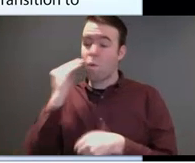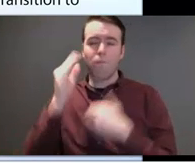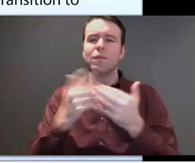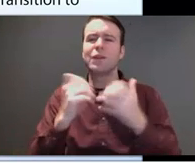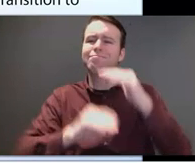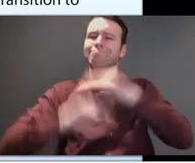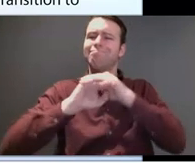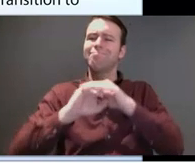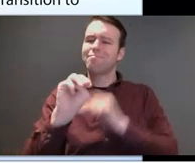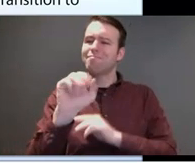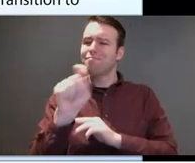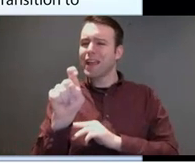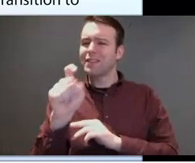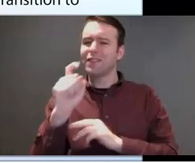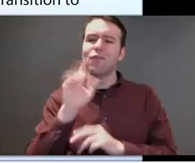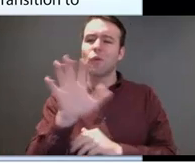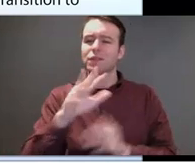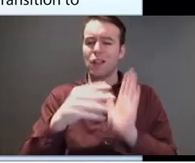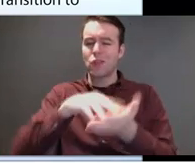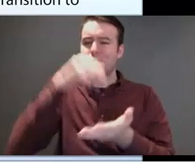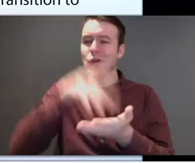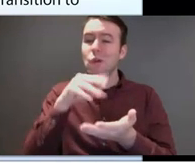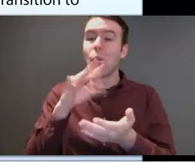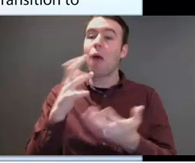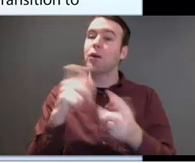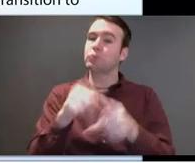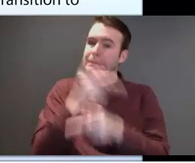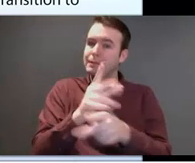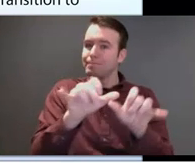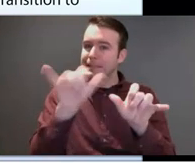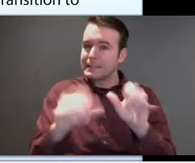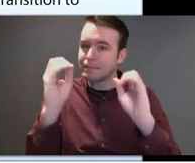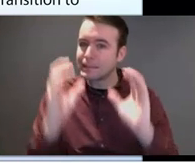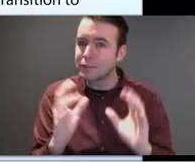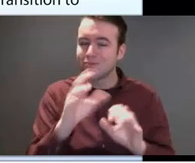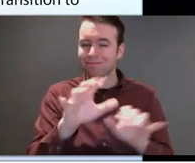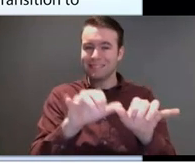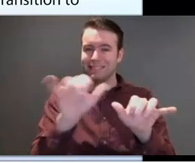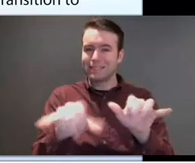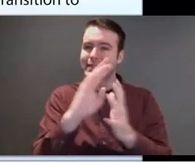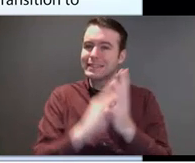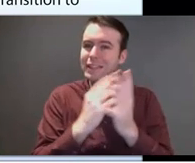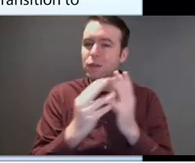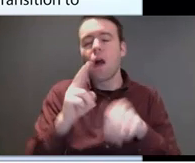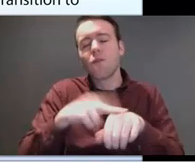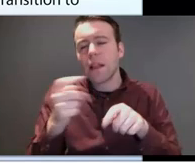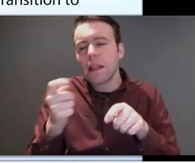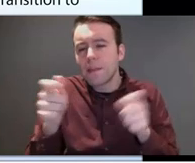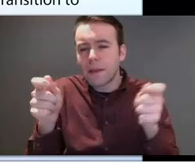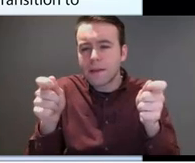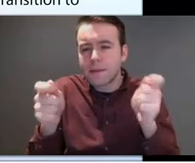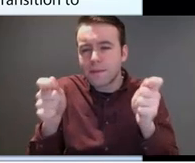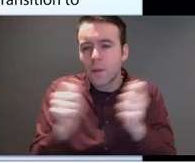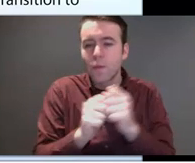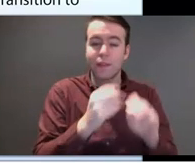So that means then all students can retain their same teacher, keep their same schedules. Of course, there's a little change with pre-K